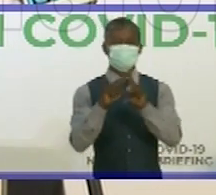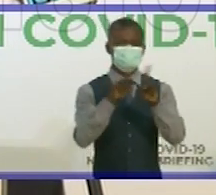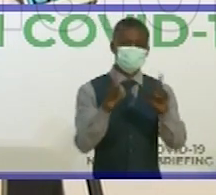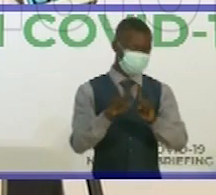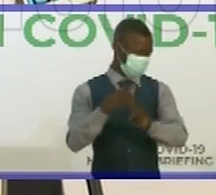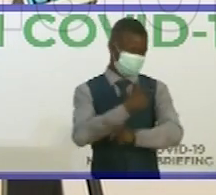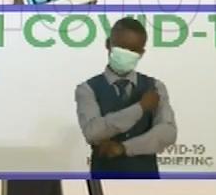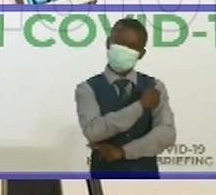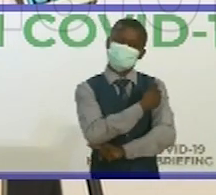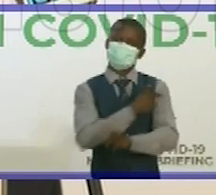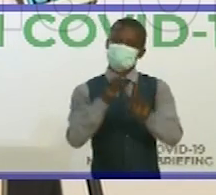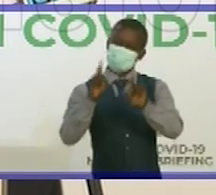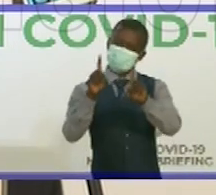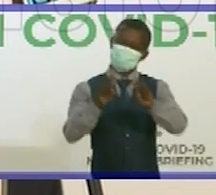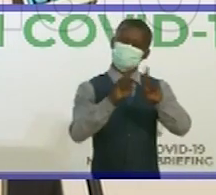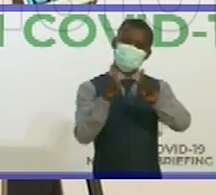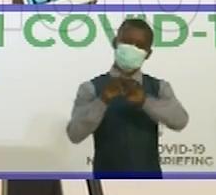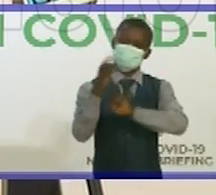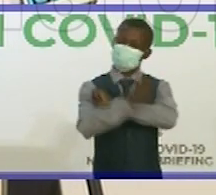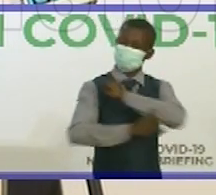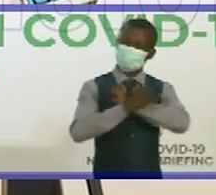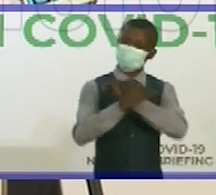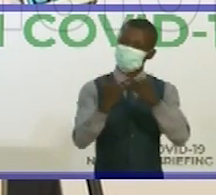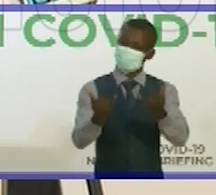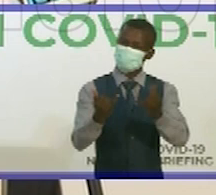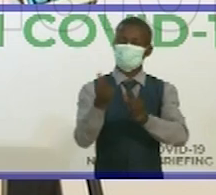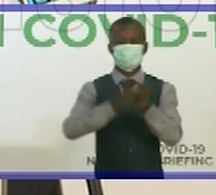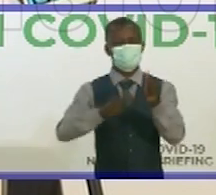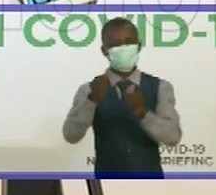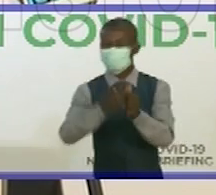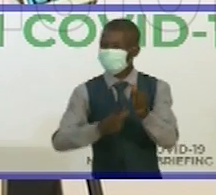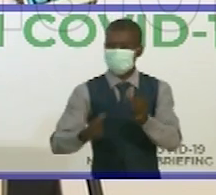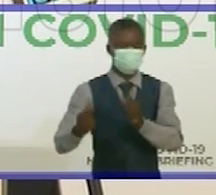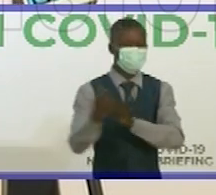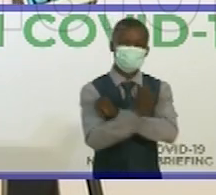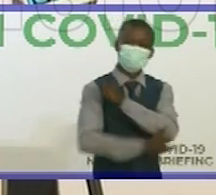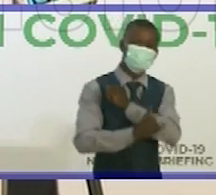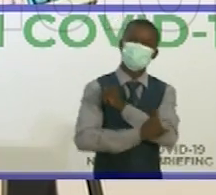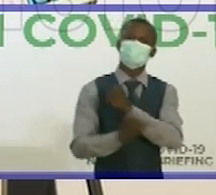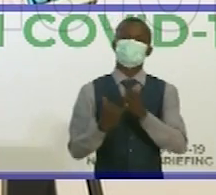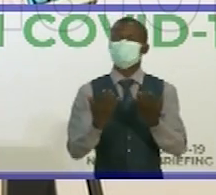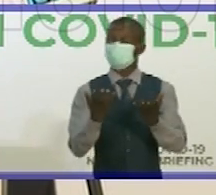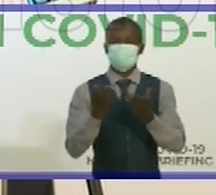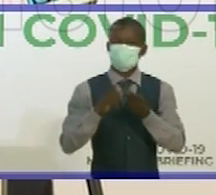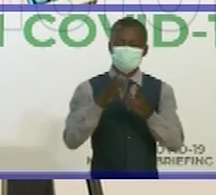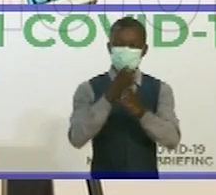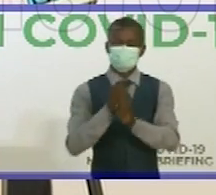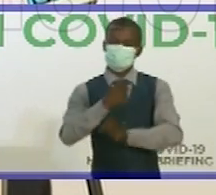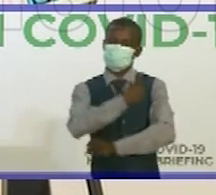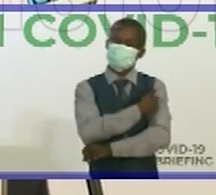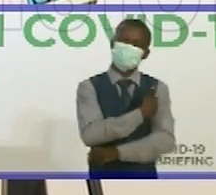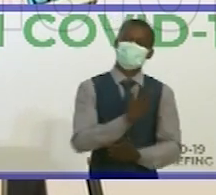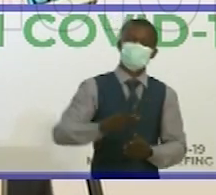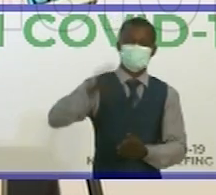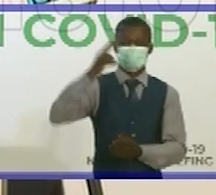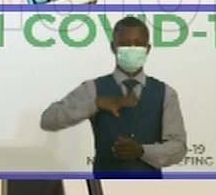being tested in various countries right now. Everybody is scrambling to get the vaccines. The High Commissioner of